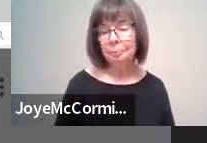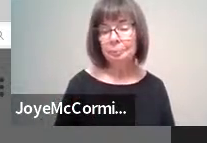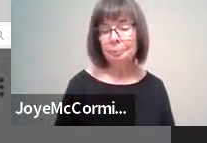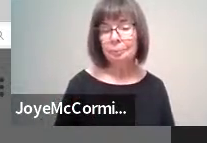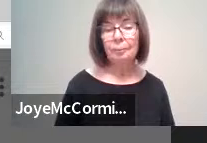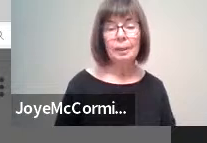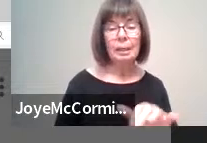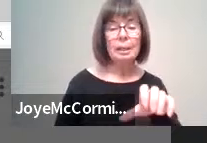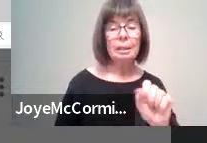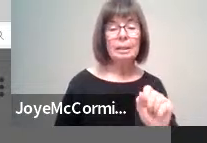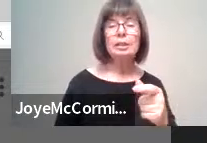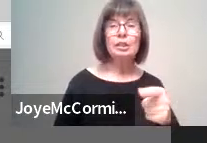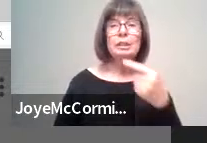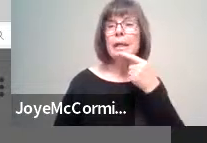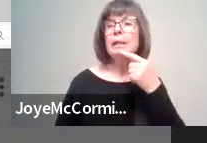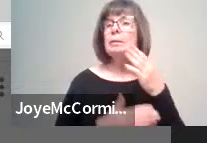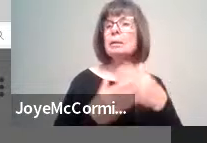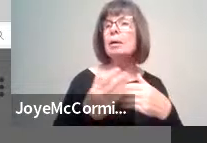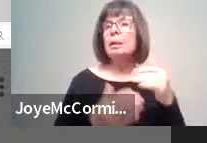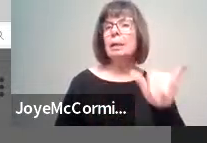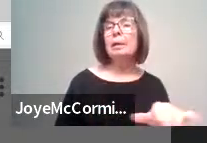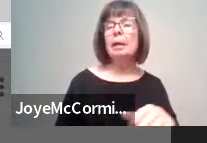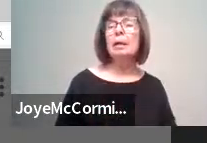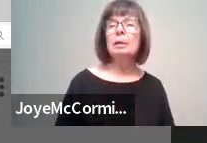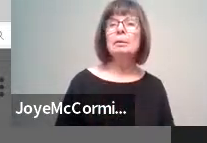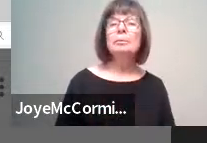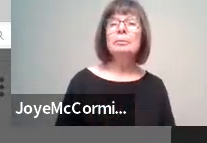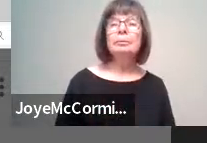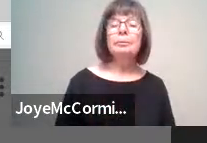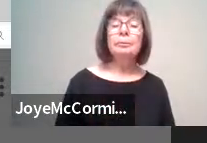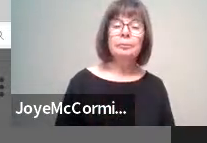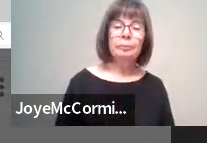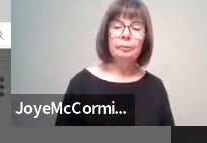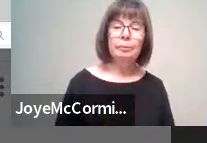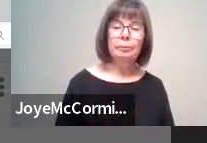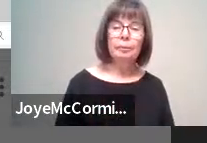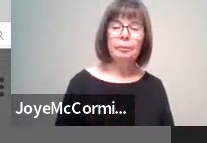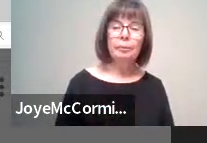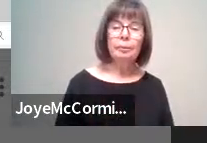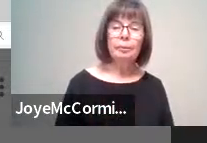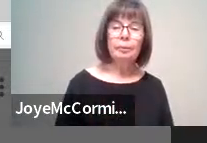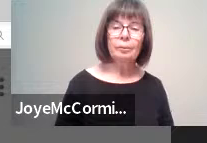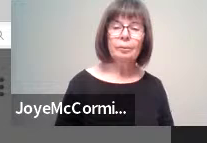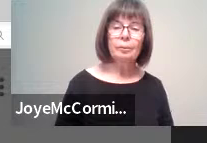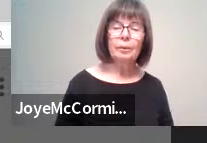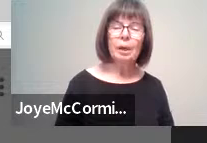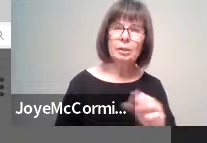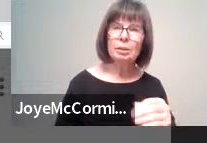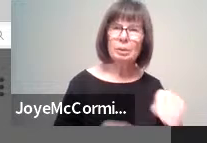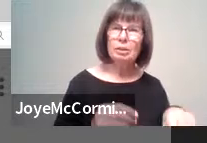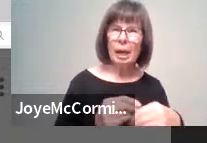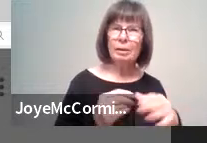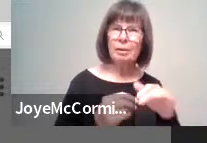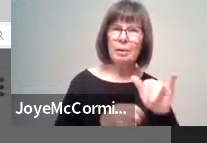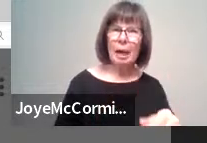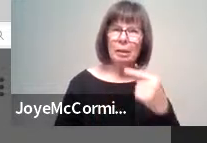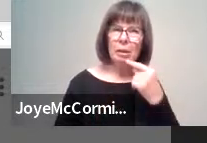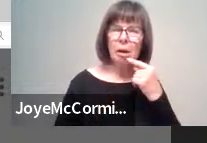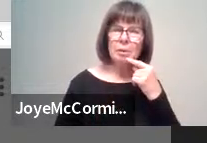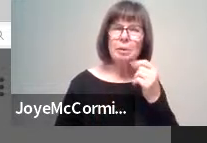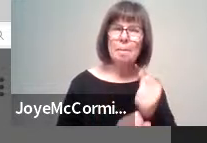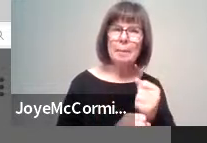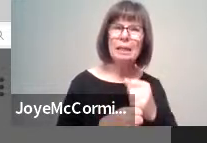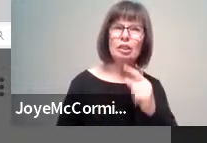yeah, so she said something like that. So I just wanted to pull that out, whatever her recommendation out of her comment to make sure that